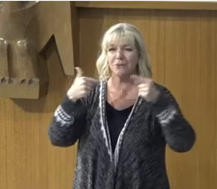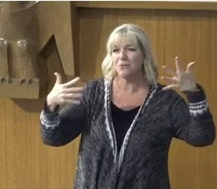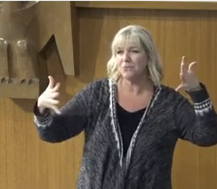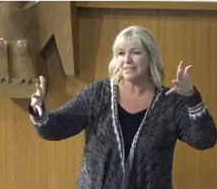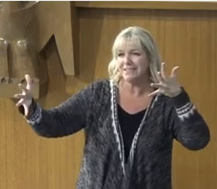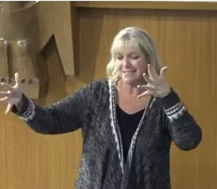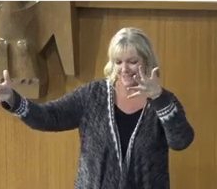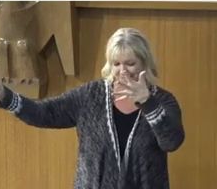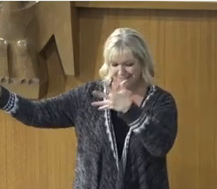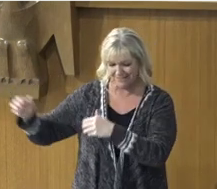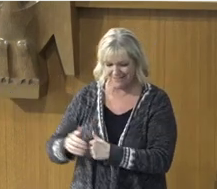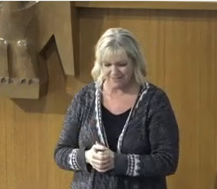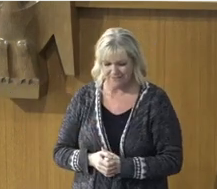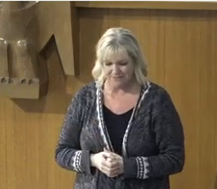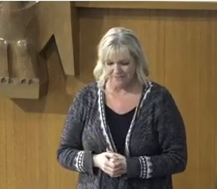wind